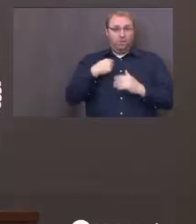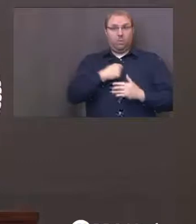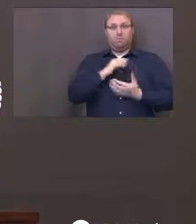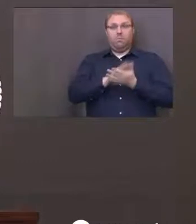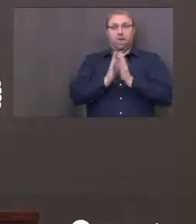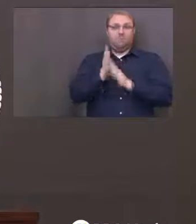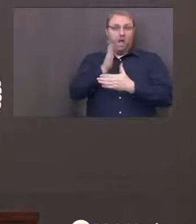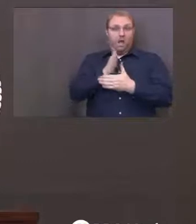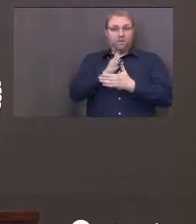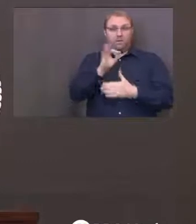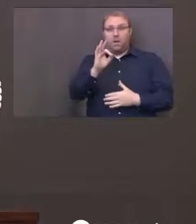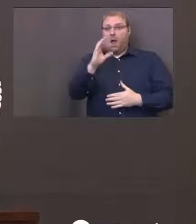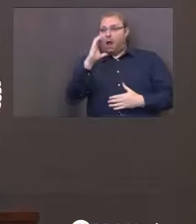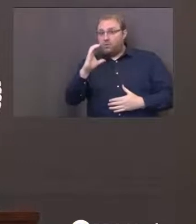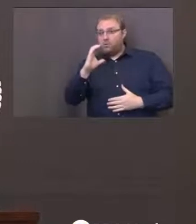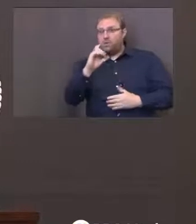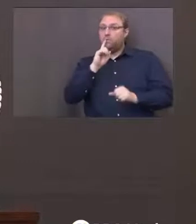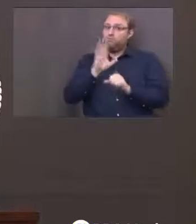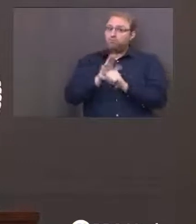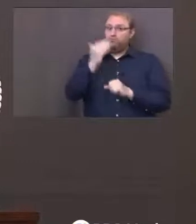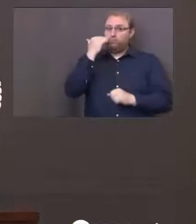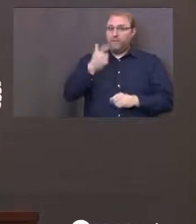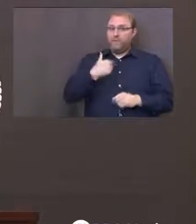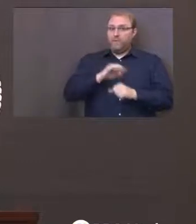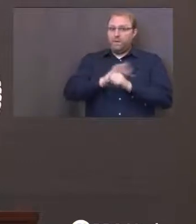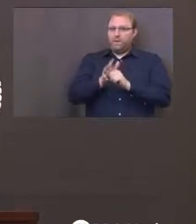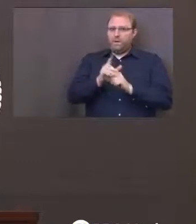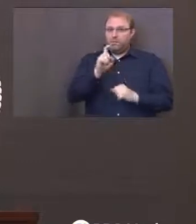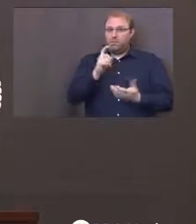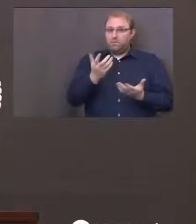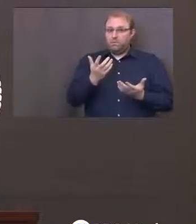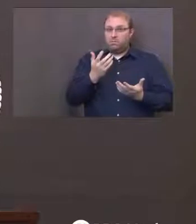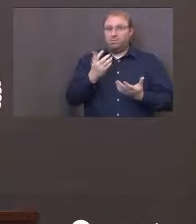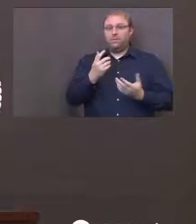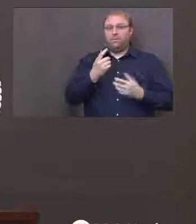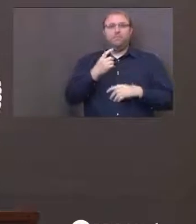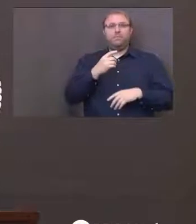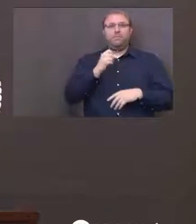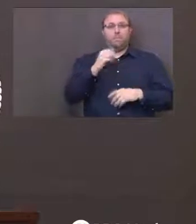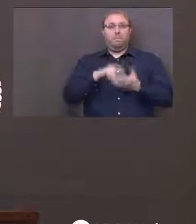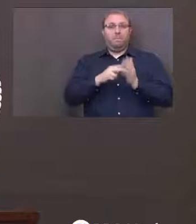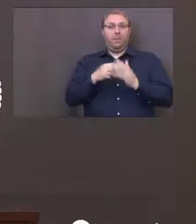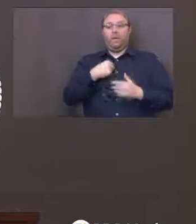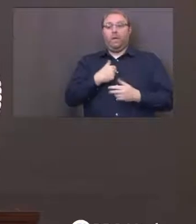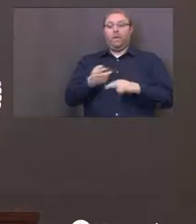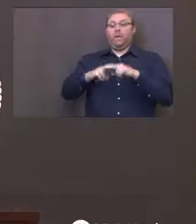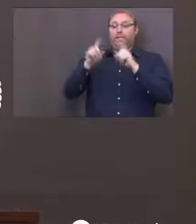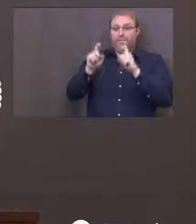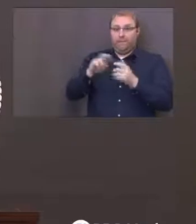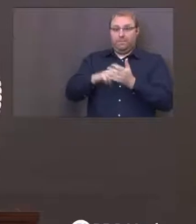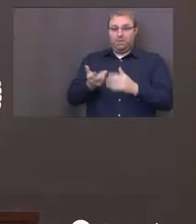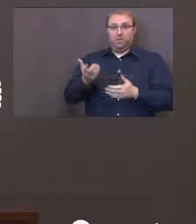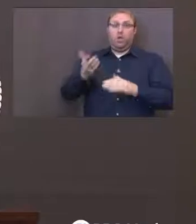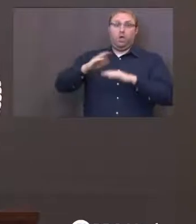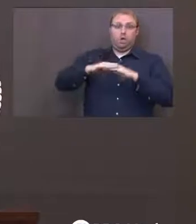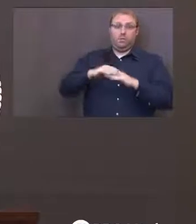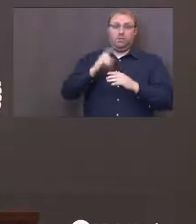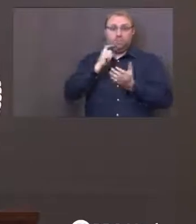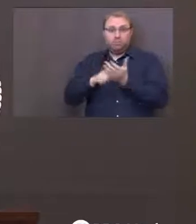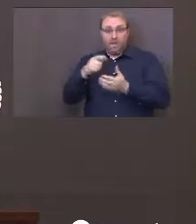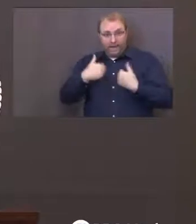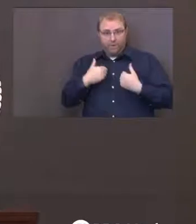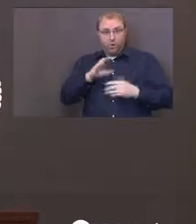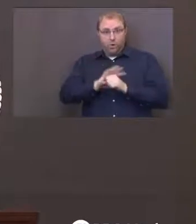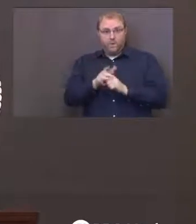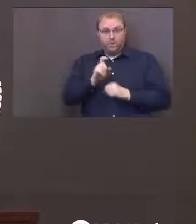around 900 confirmed cases? Essentially, I'm asking, if we increase our testing, do we see an increase in confirmed cases? Right, so that's the